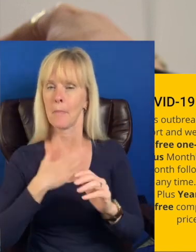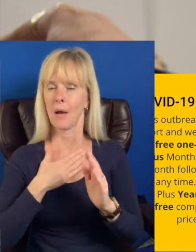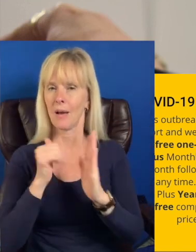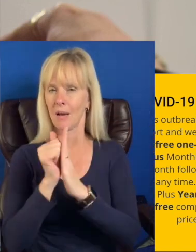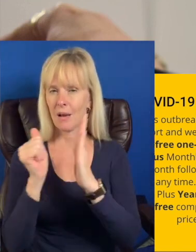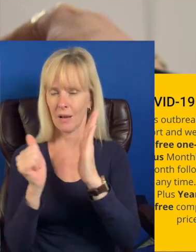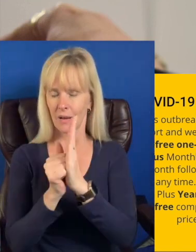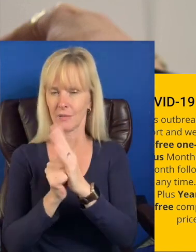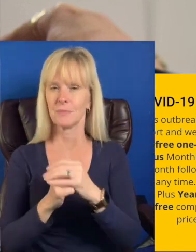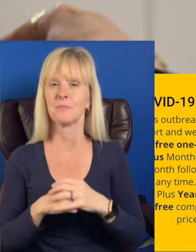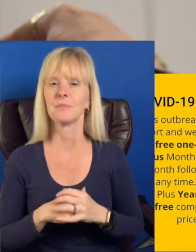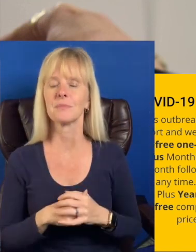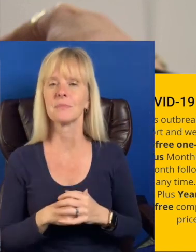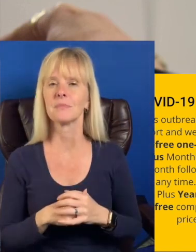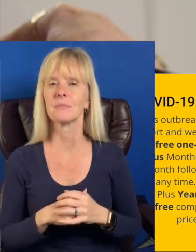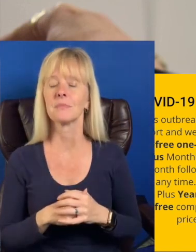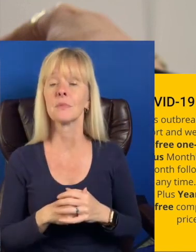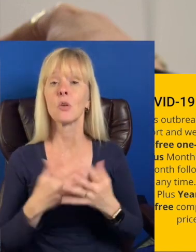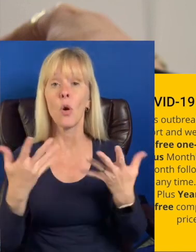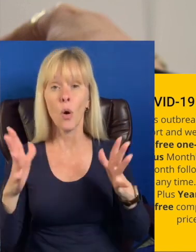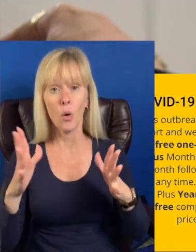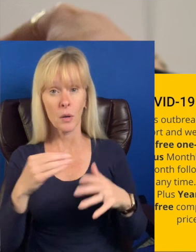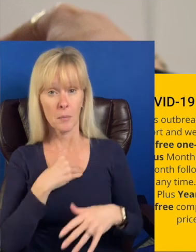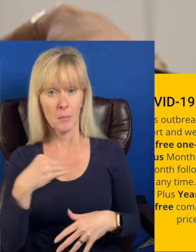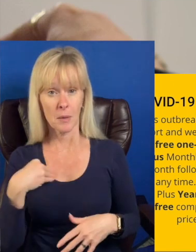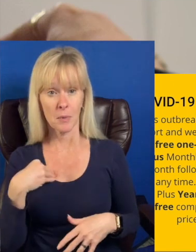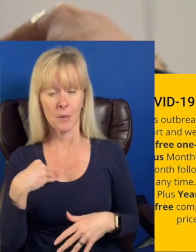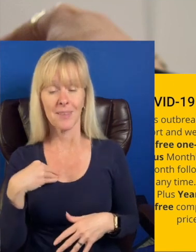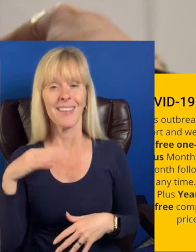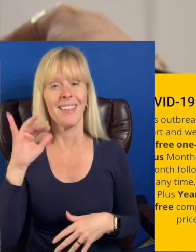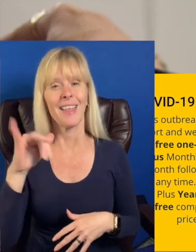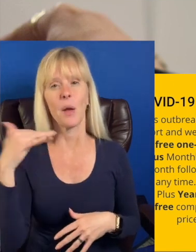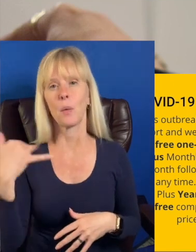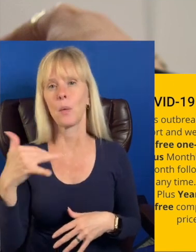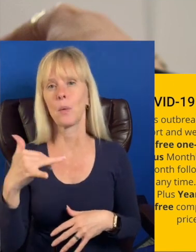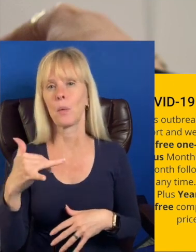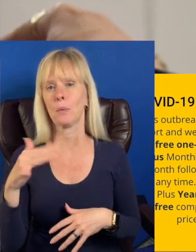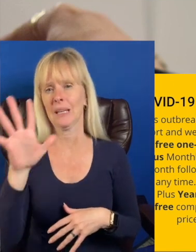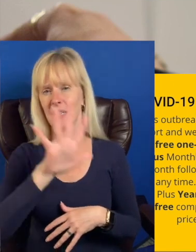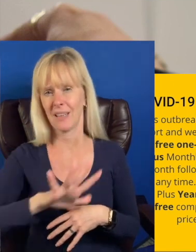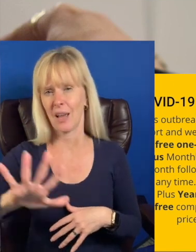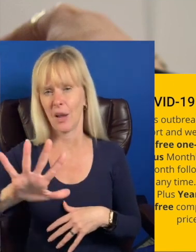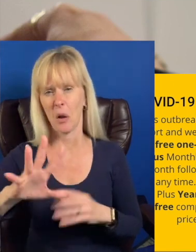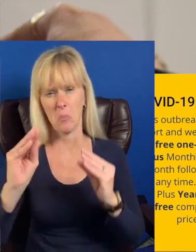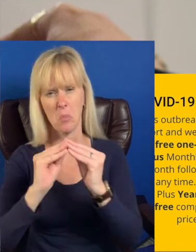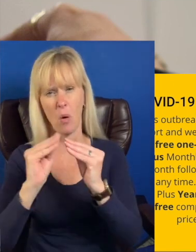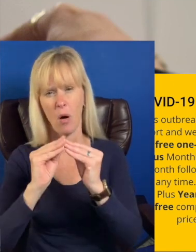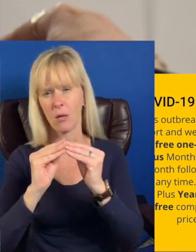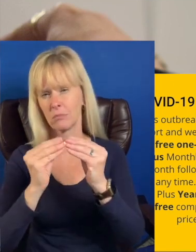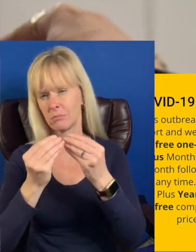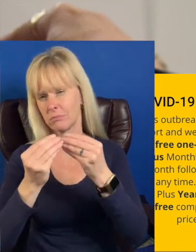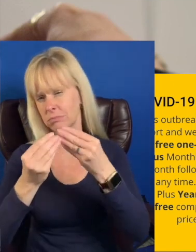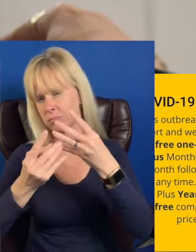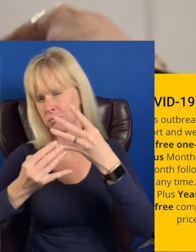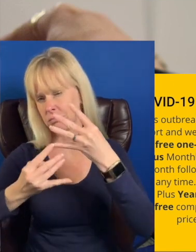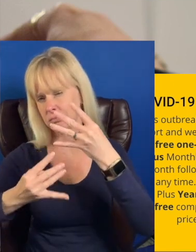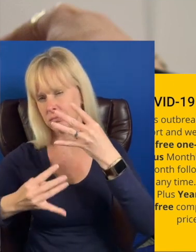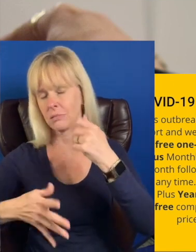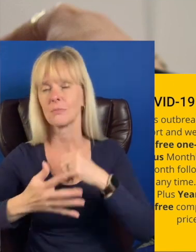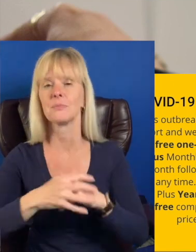Account. And for those of you who are members, this is the hotspot that gives you even more.